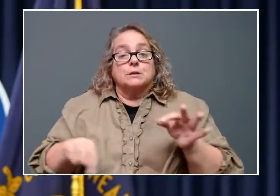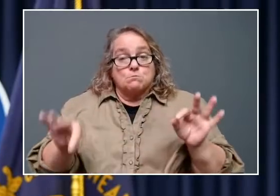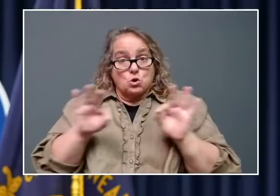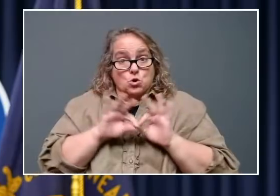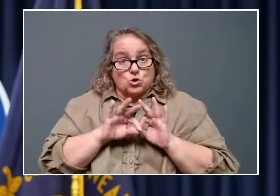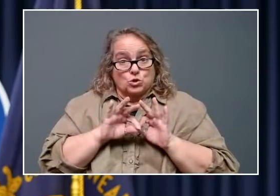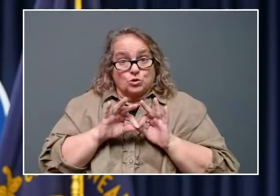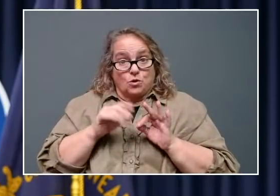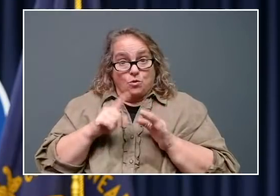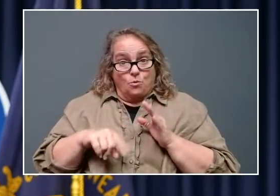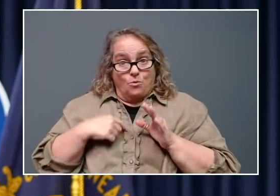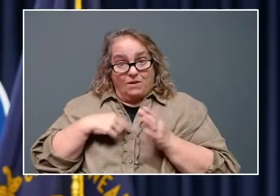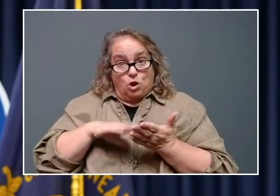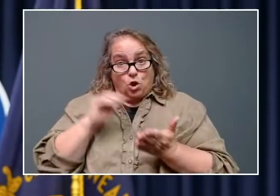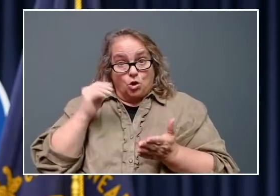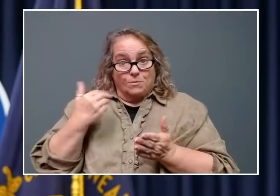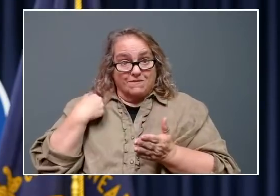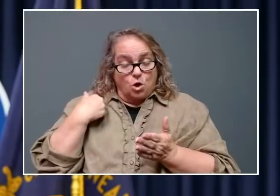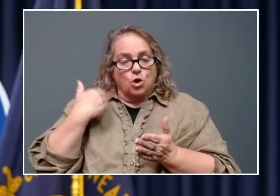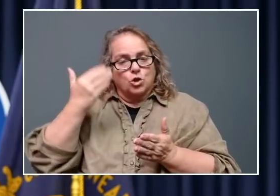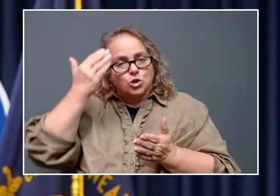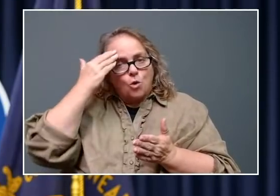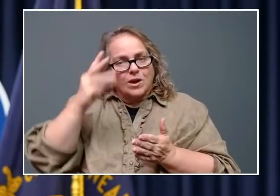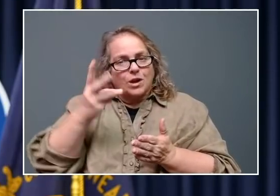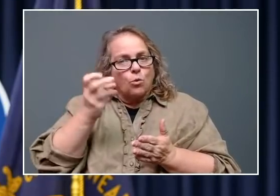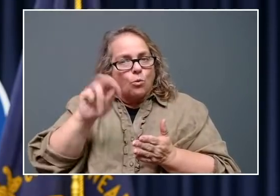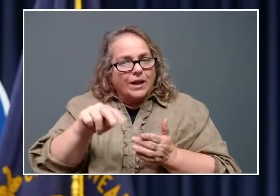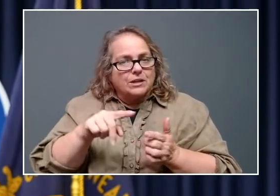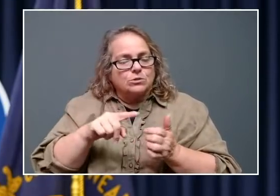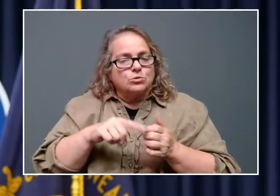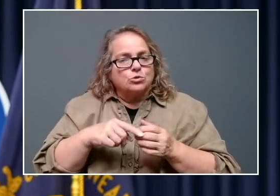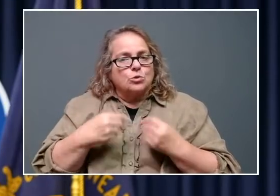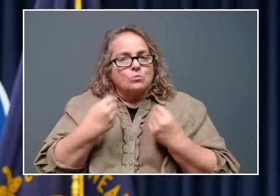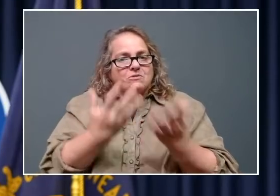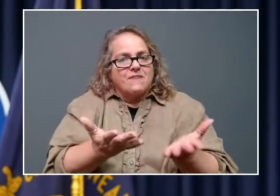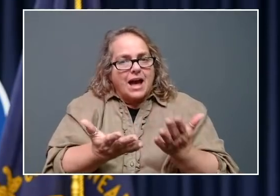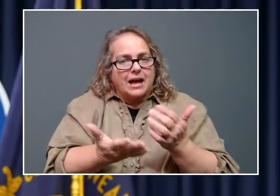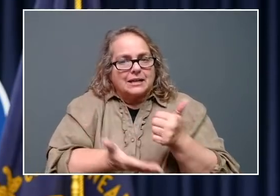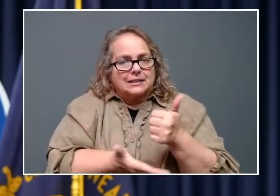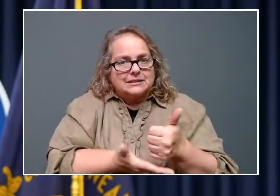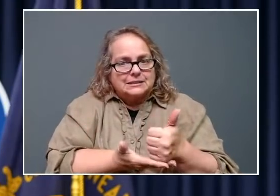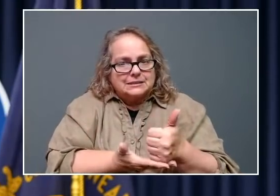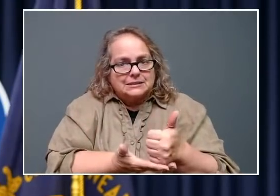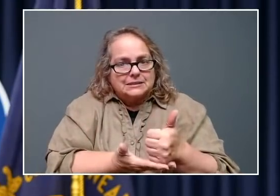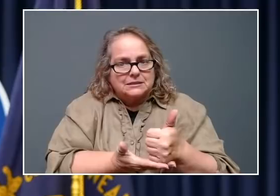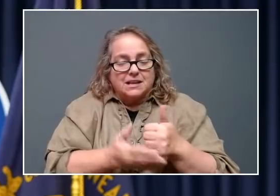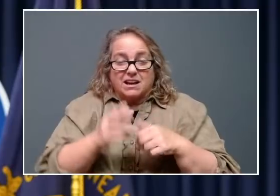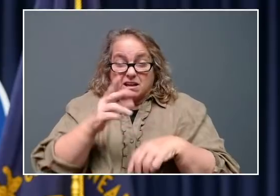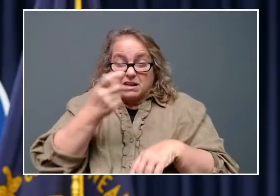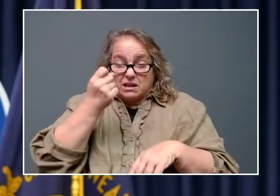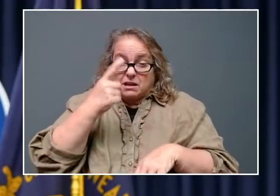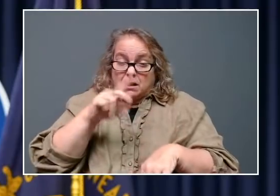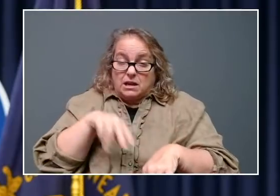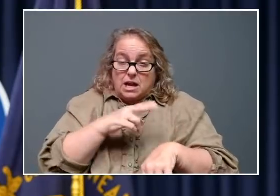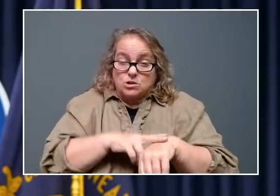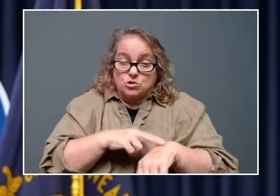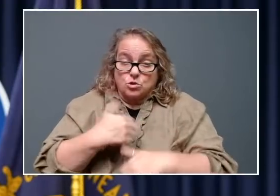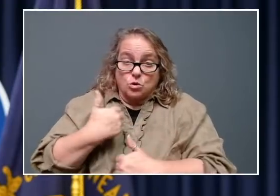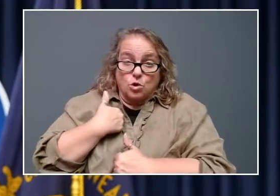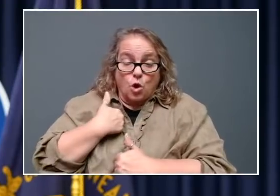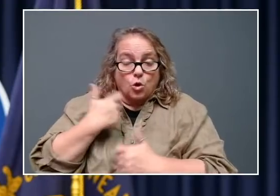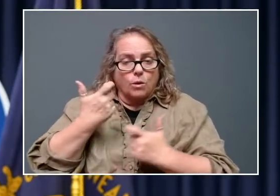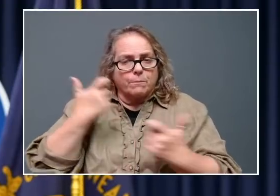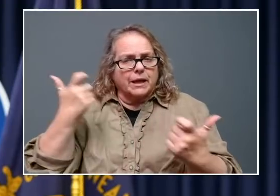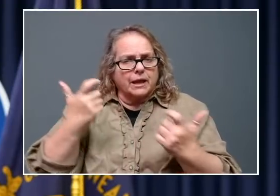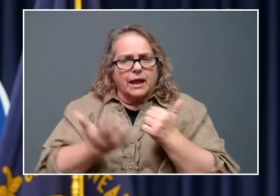to ultimately turn on some of the assistance levels. We've seen the National Guard and what a huge help they are. They're still